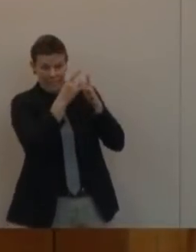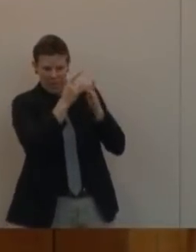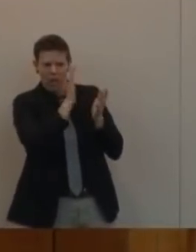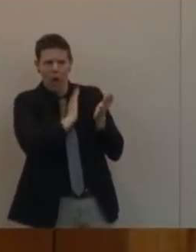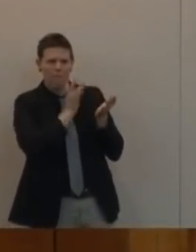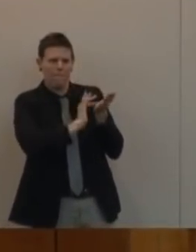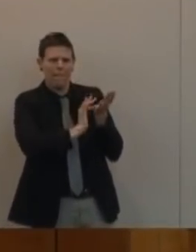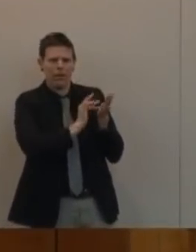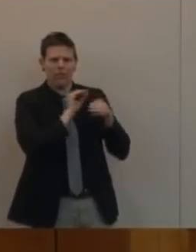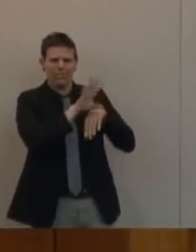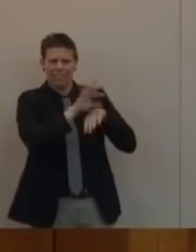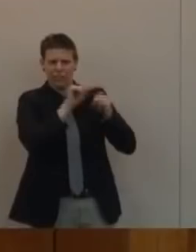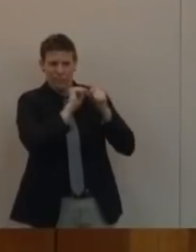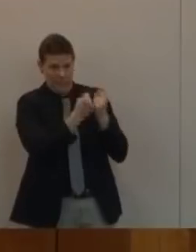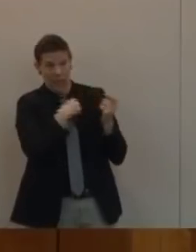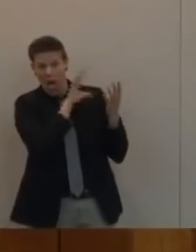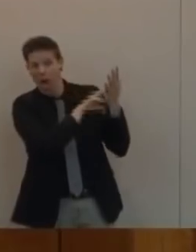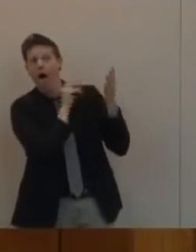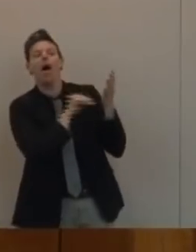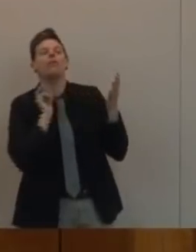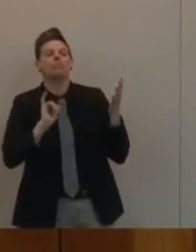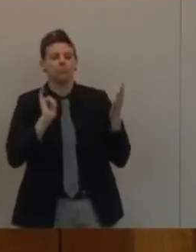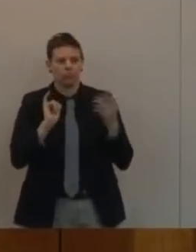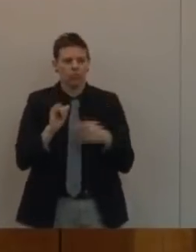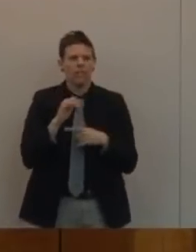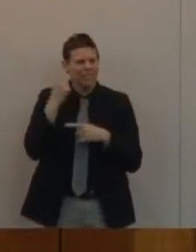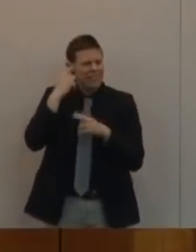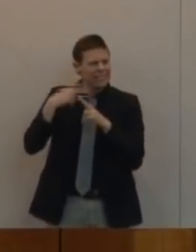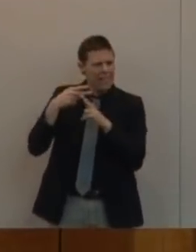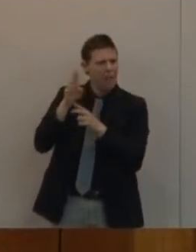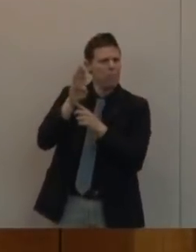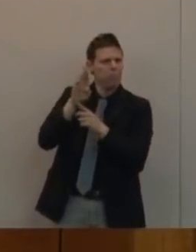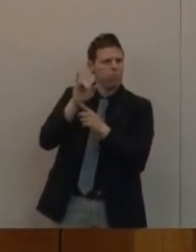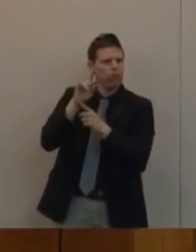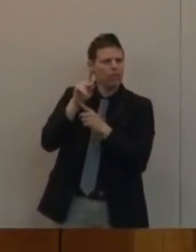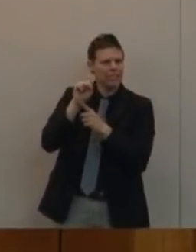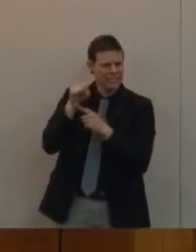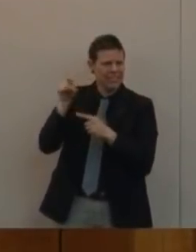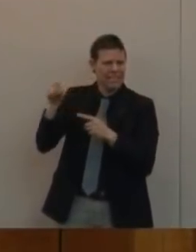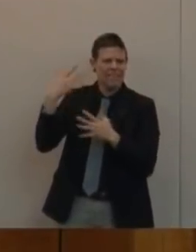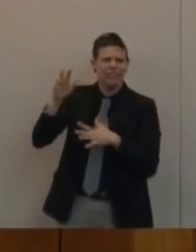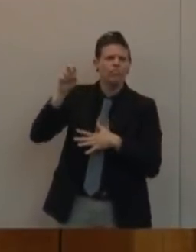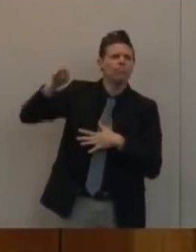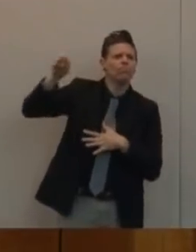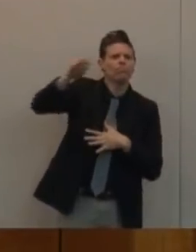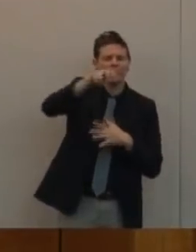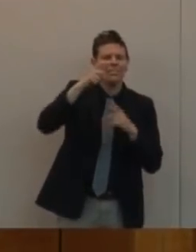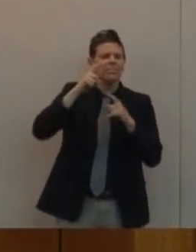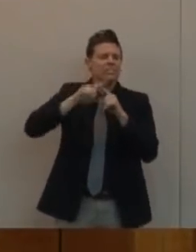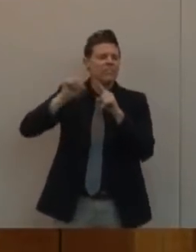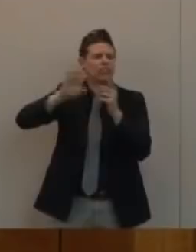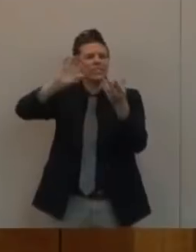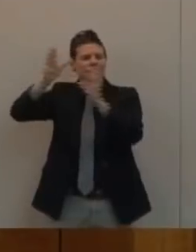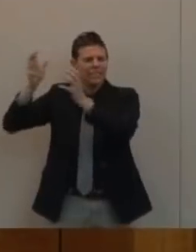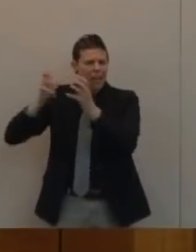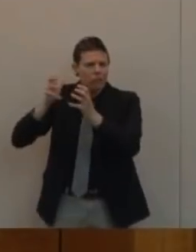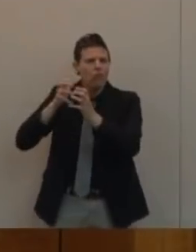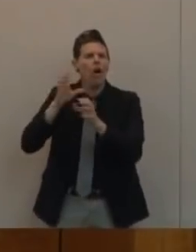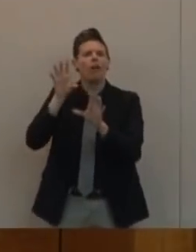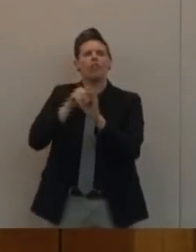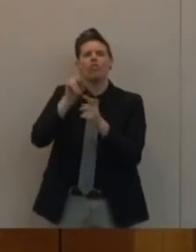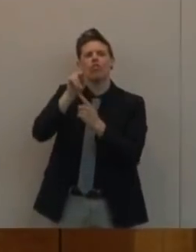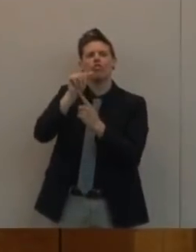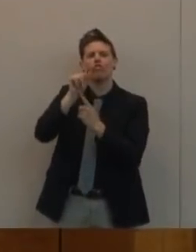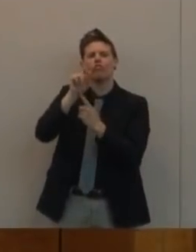team. He's been on site in 3 or 4 disasters, including Katrina, and one thing he's taught me is